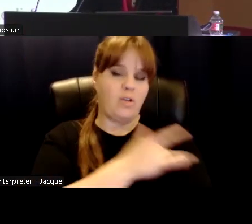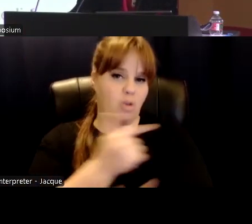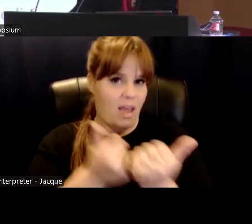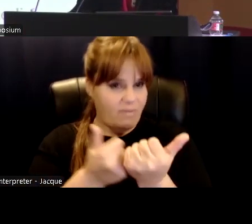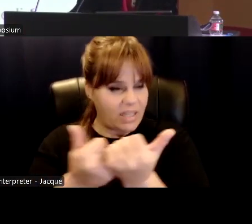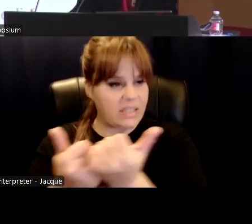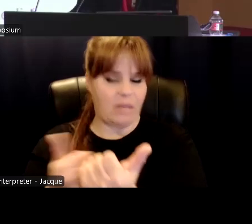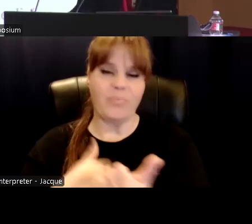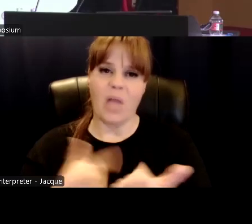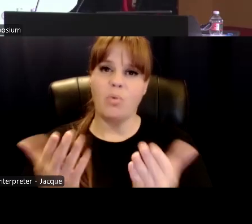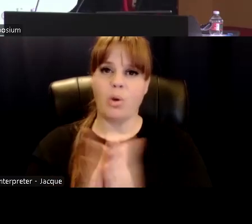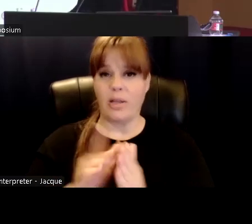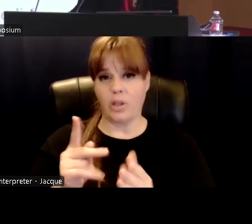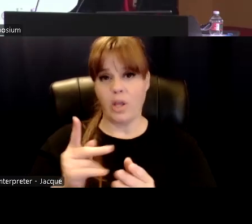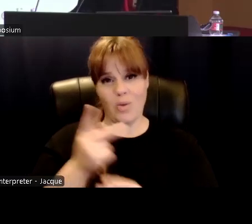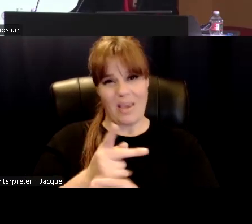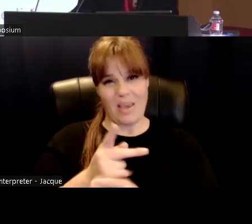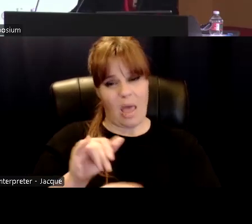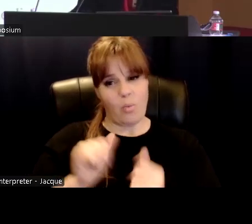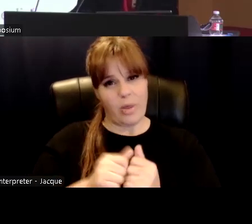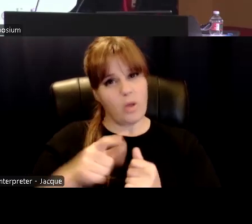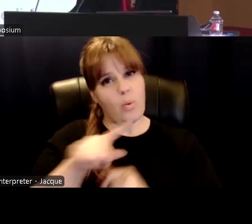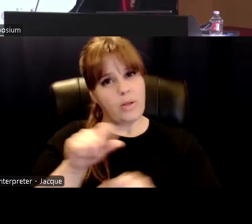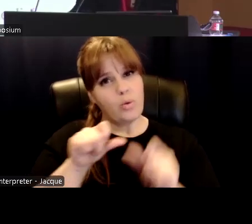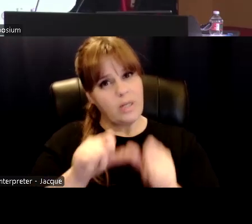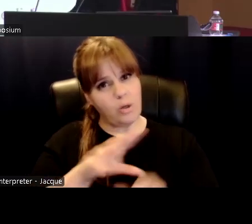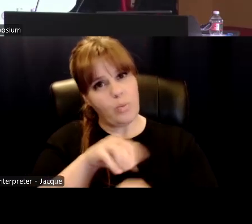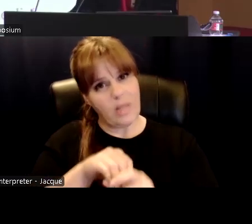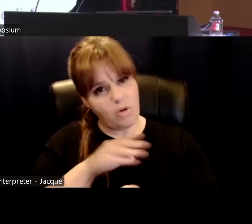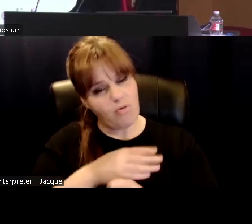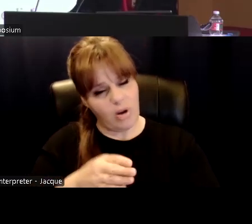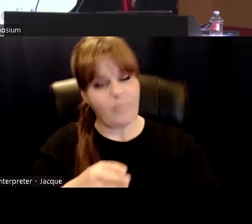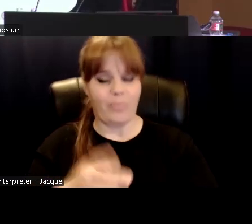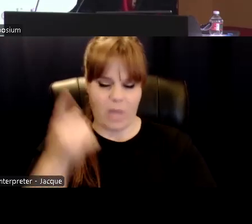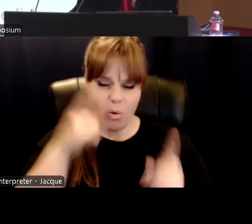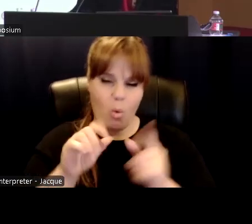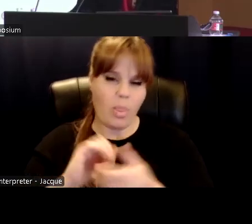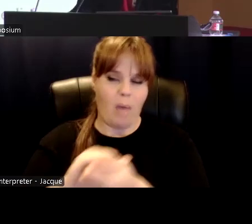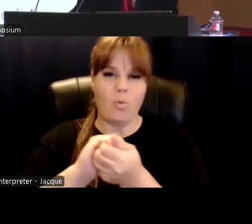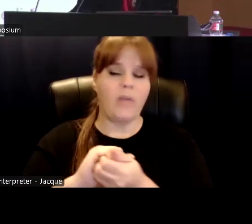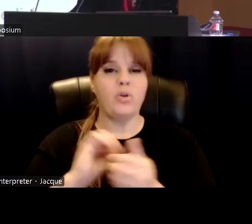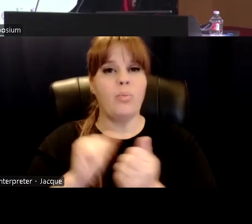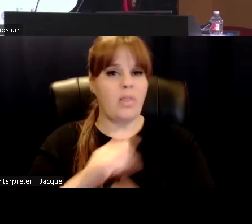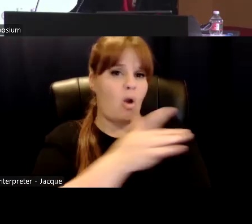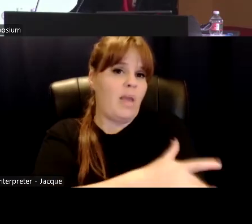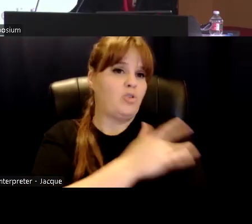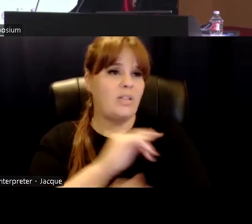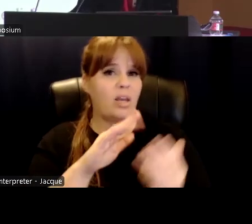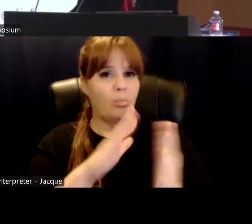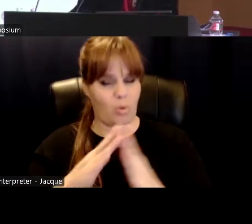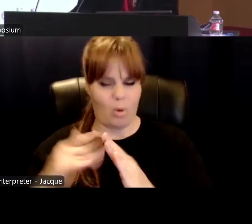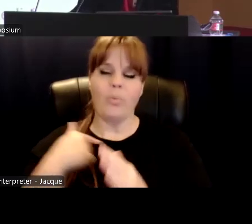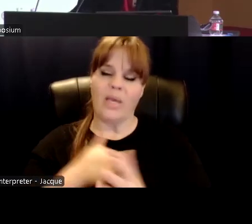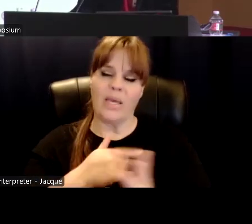I request that you keep that with you as you continue in your career. In collaboration with our patients and communities, we can pave the way